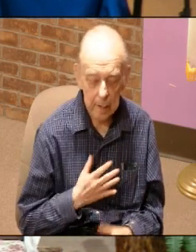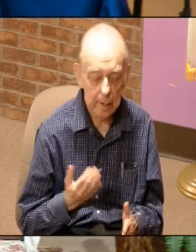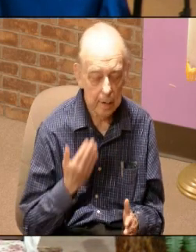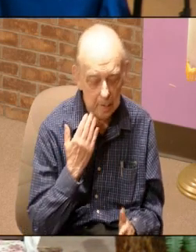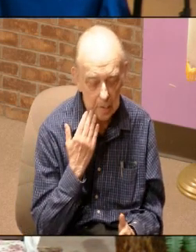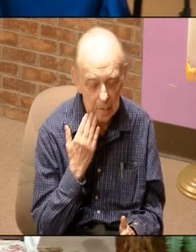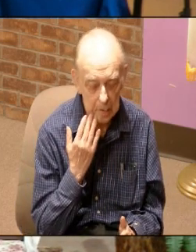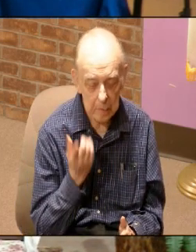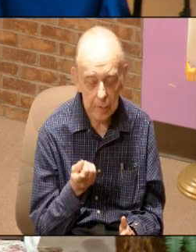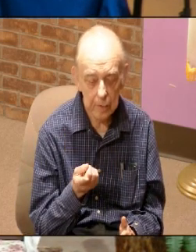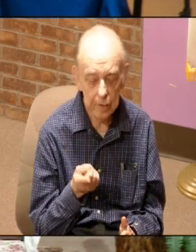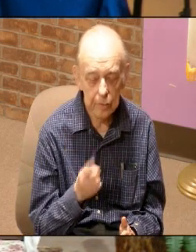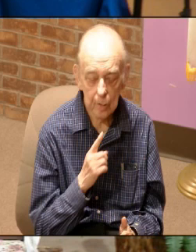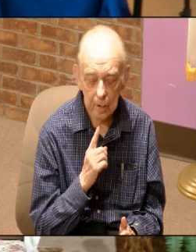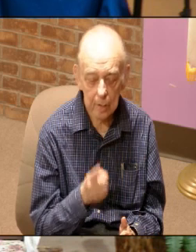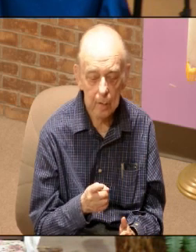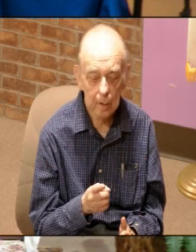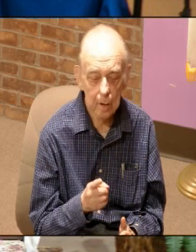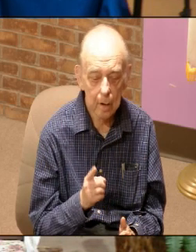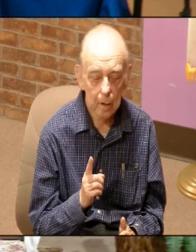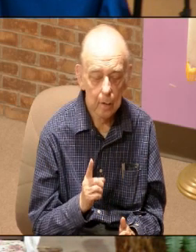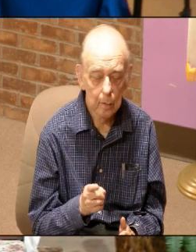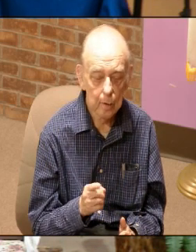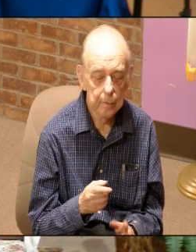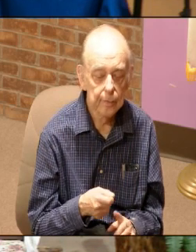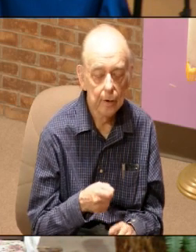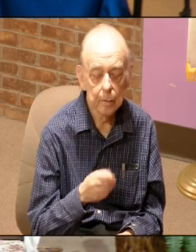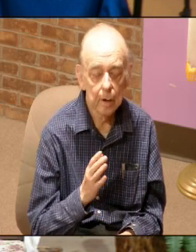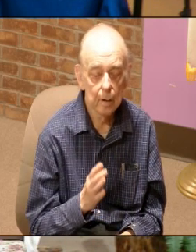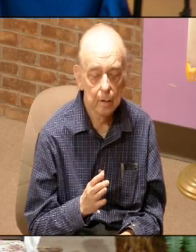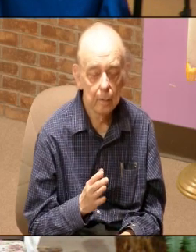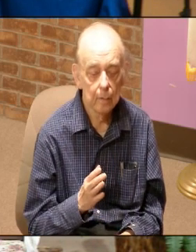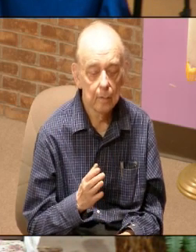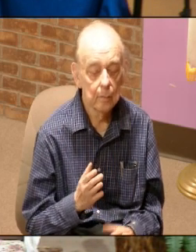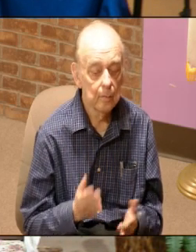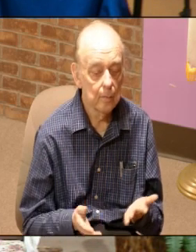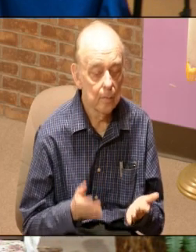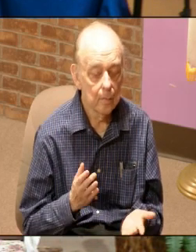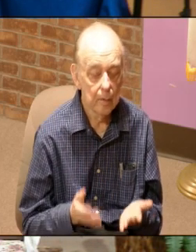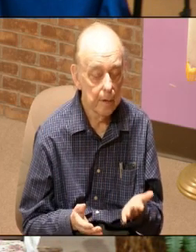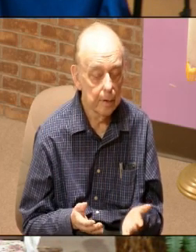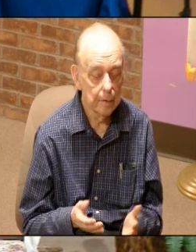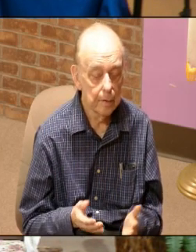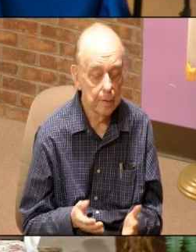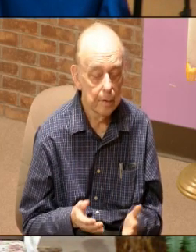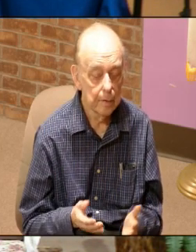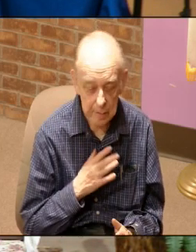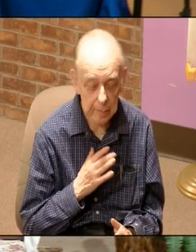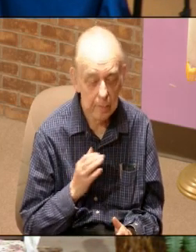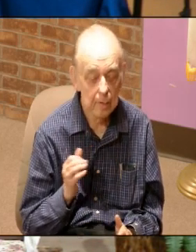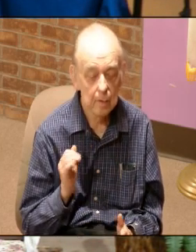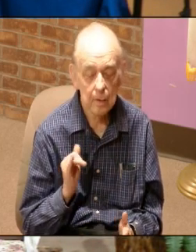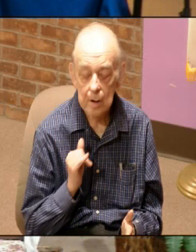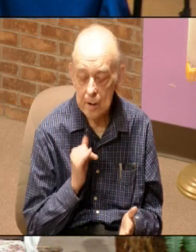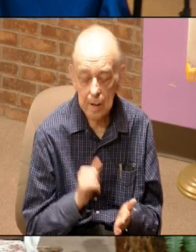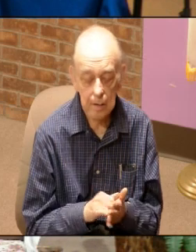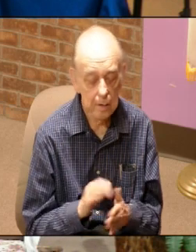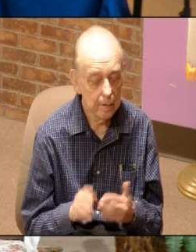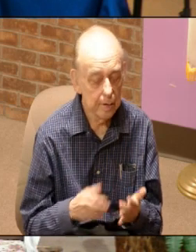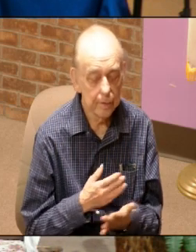know that you are one from God. Maybe she had had the doubts in all of these things.